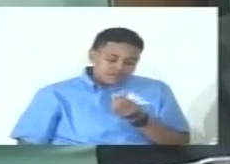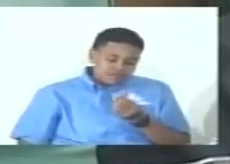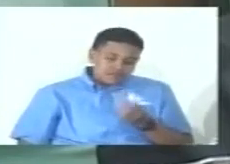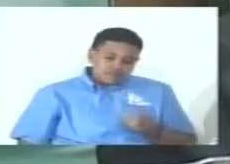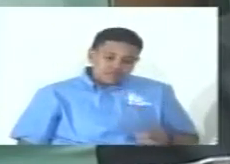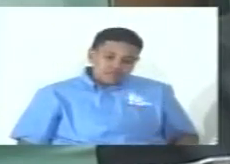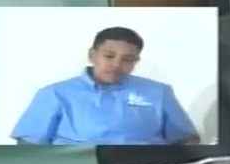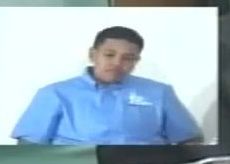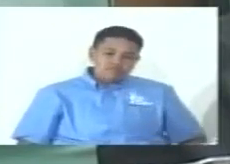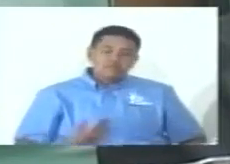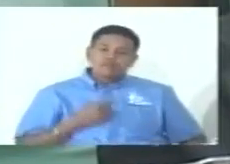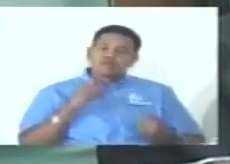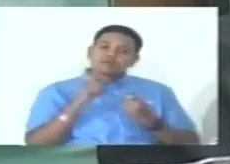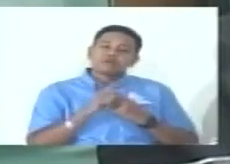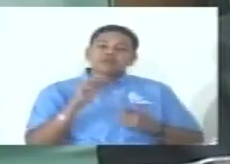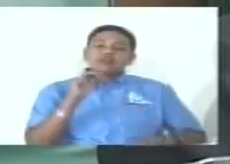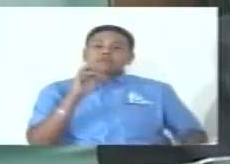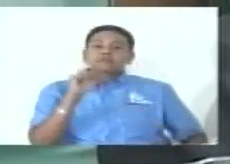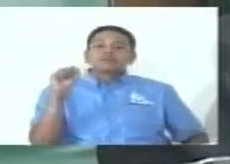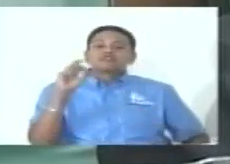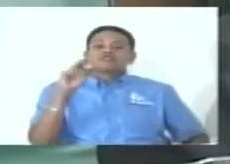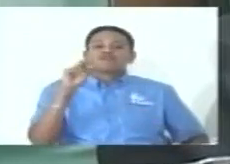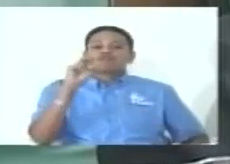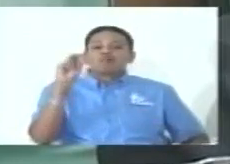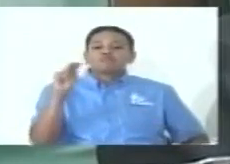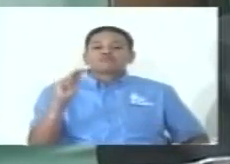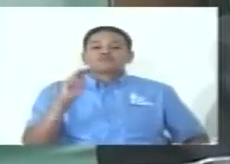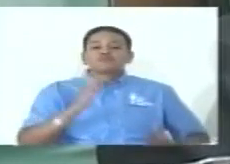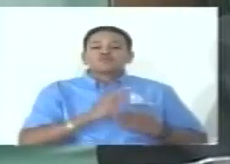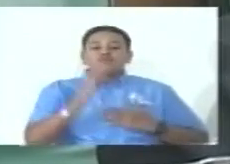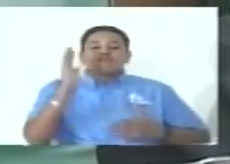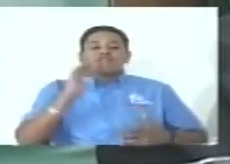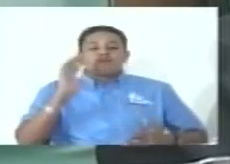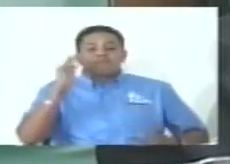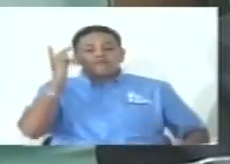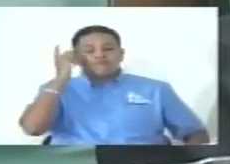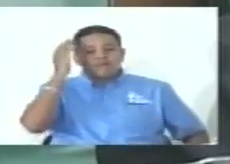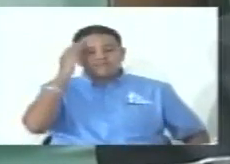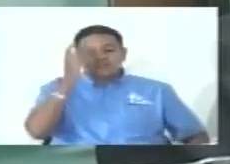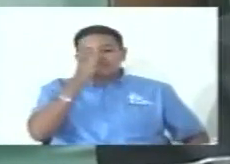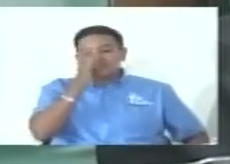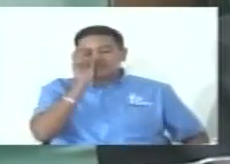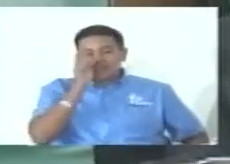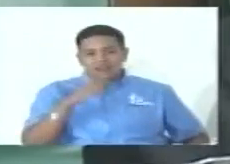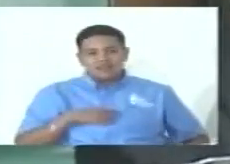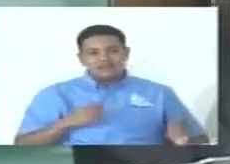Mr. Robinson by former Prime Minister Siaga.